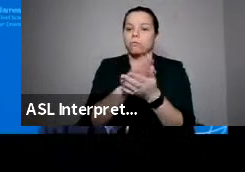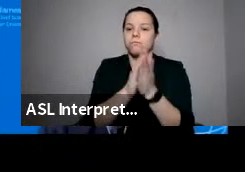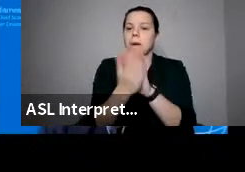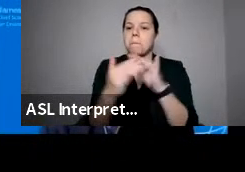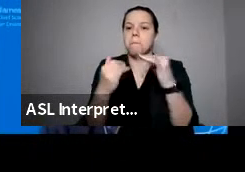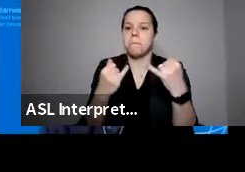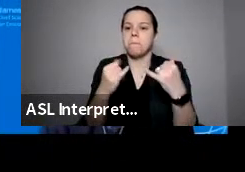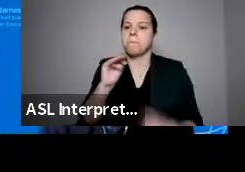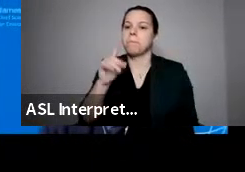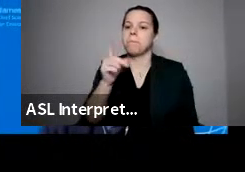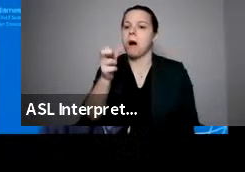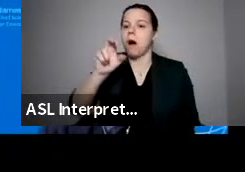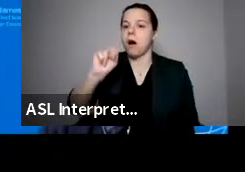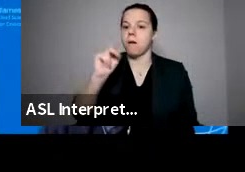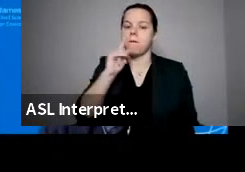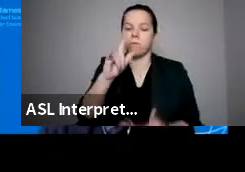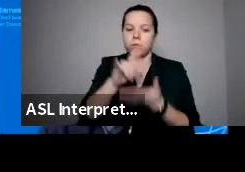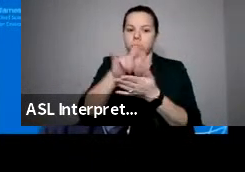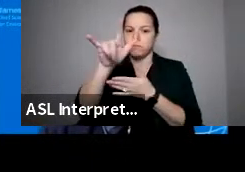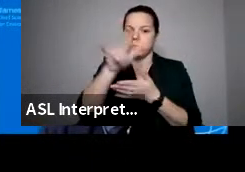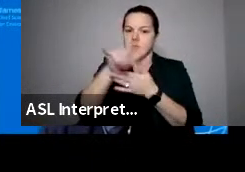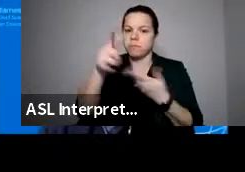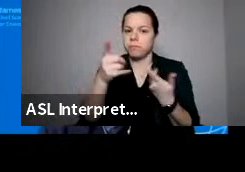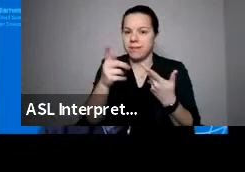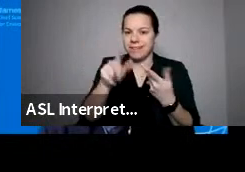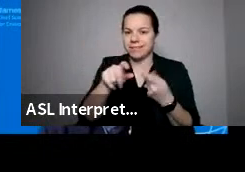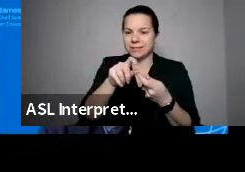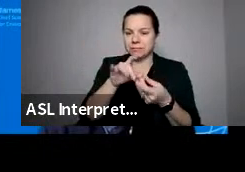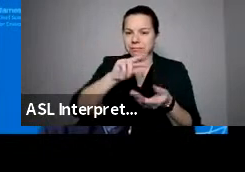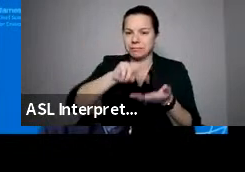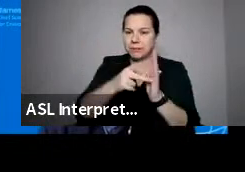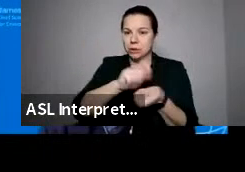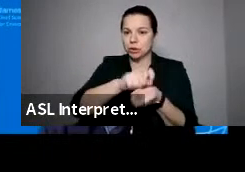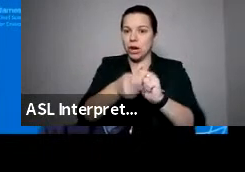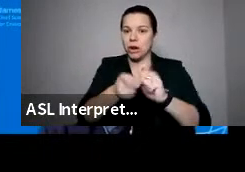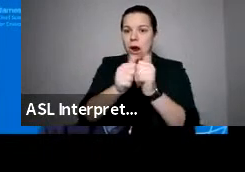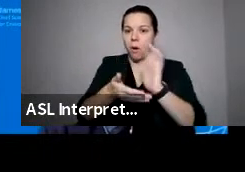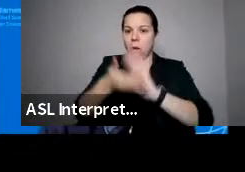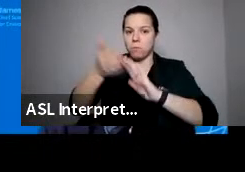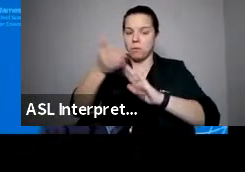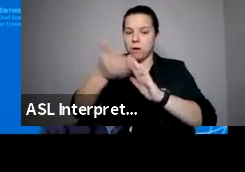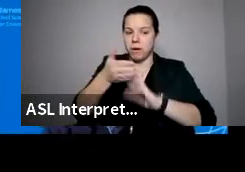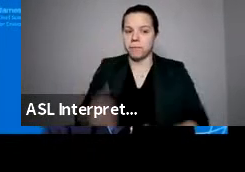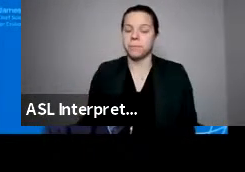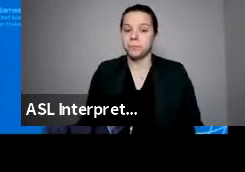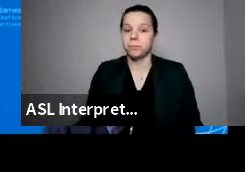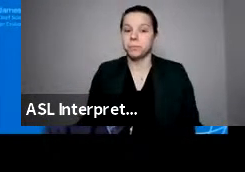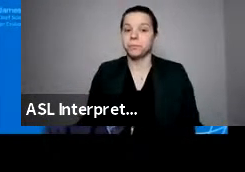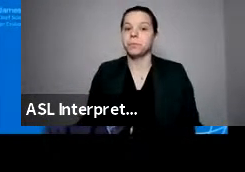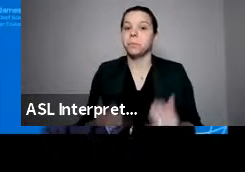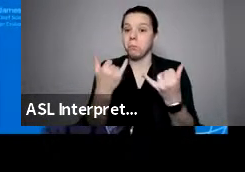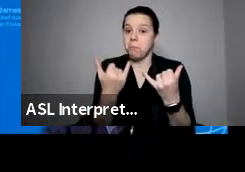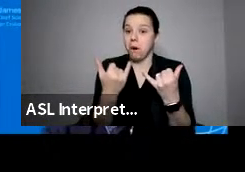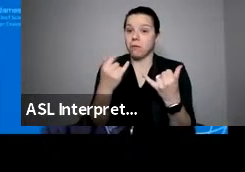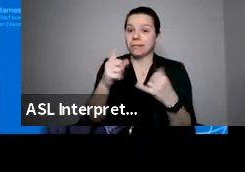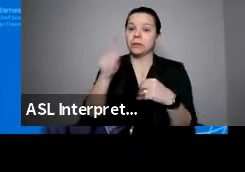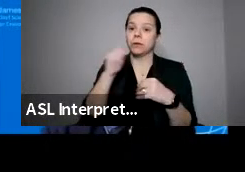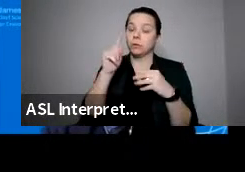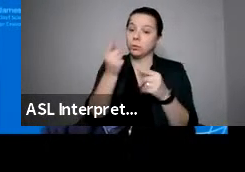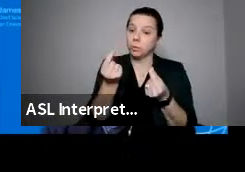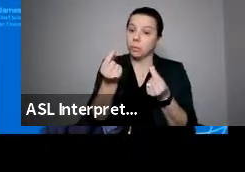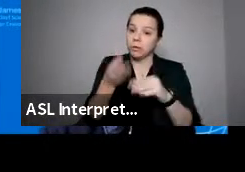And these have required changes in aircraft operational procedures. So while modernization is needed to increase public safety and